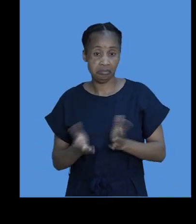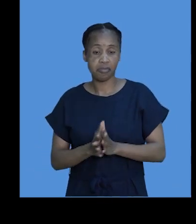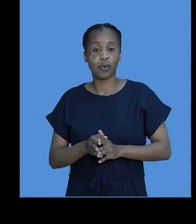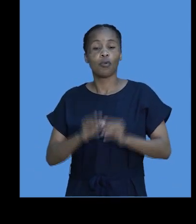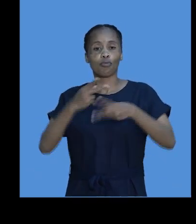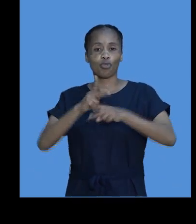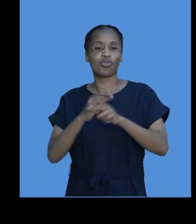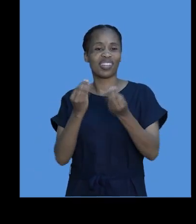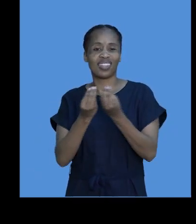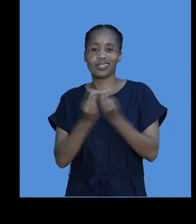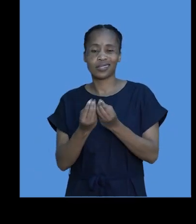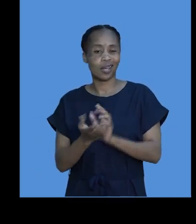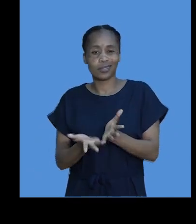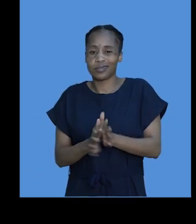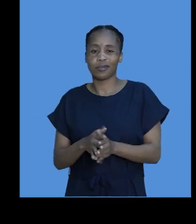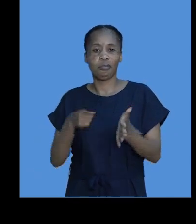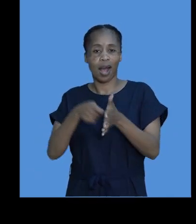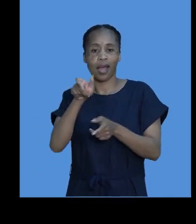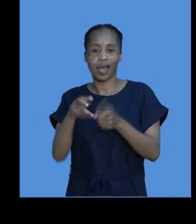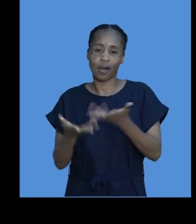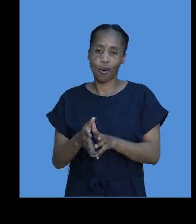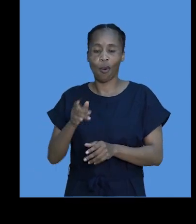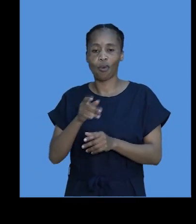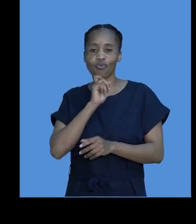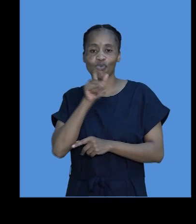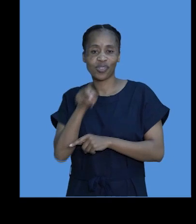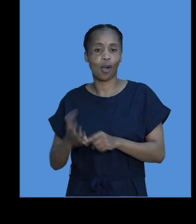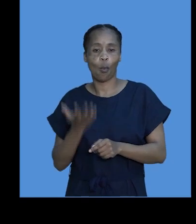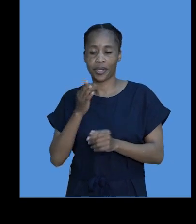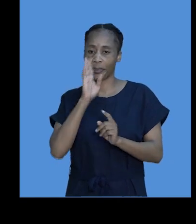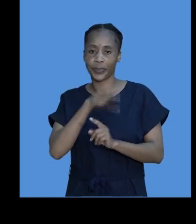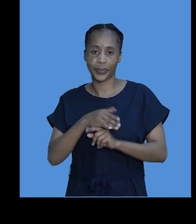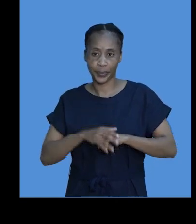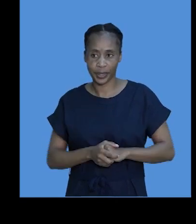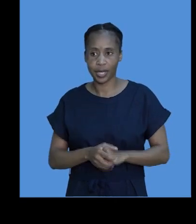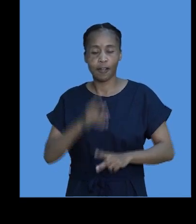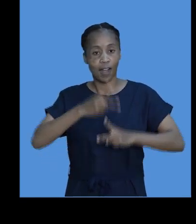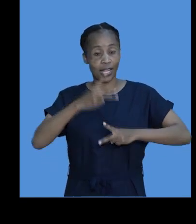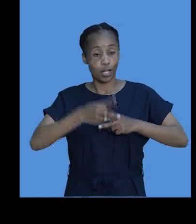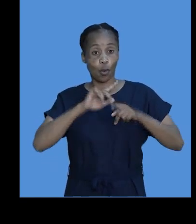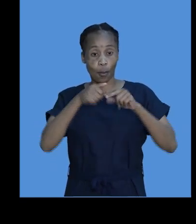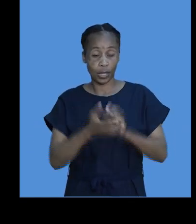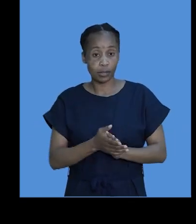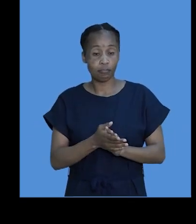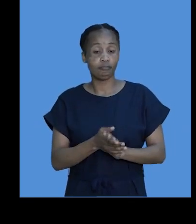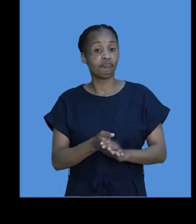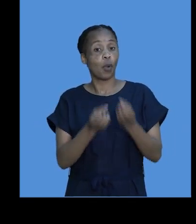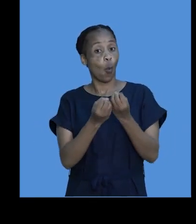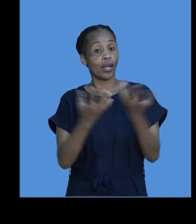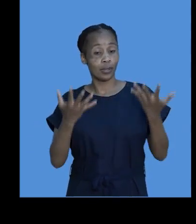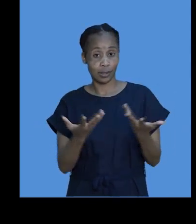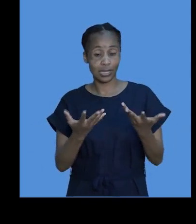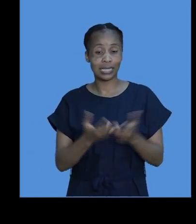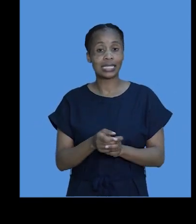and services that do not meet consumer needs and wants there. Then finally, we can talk about the quantities required by